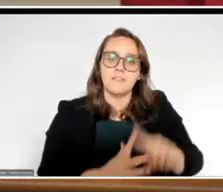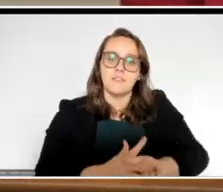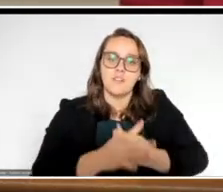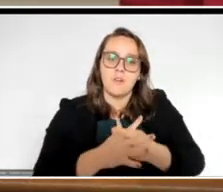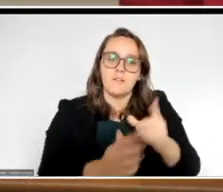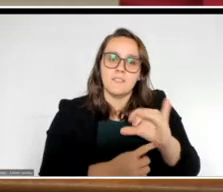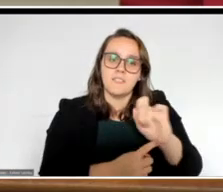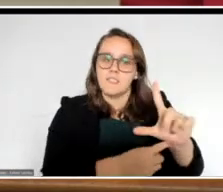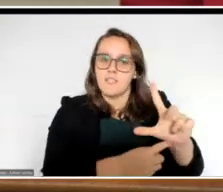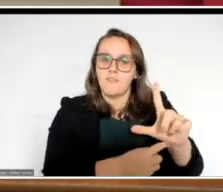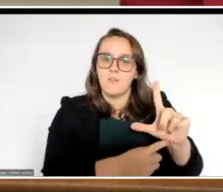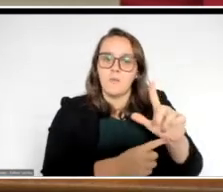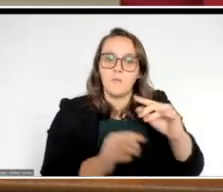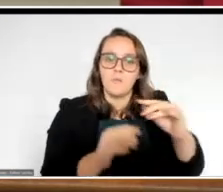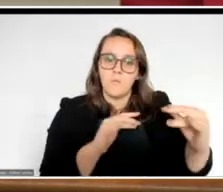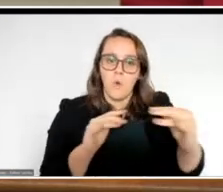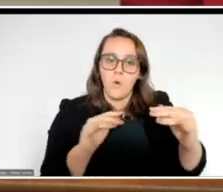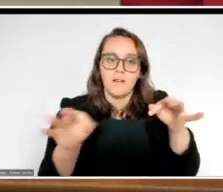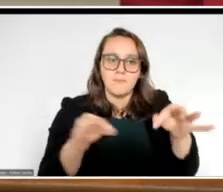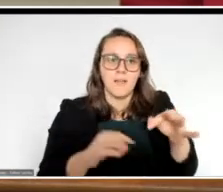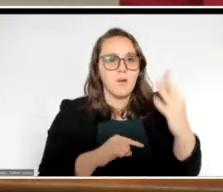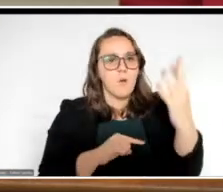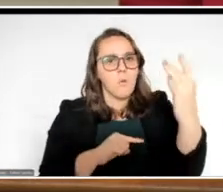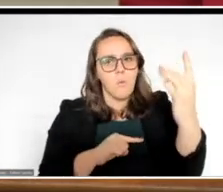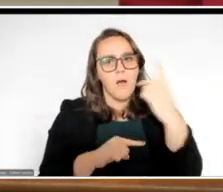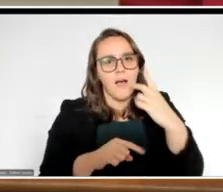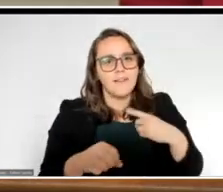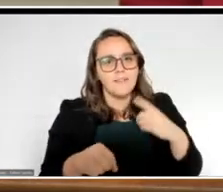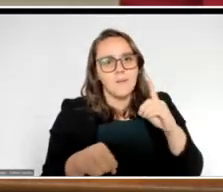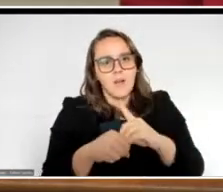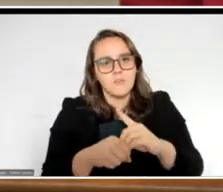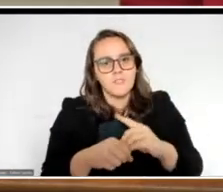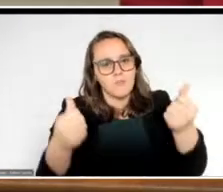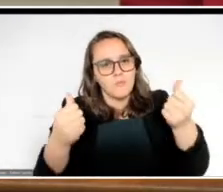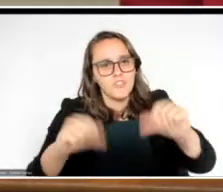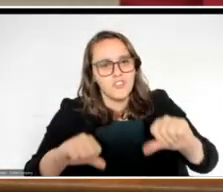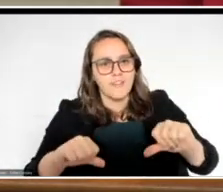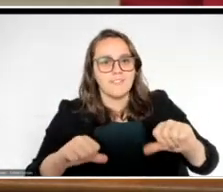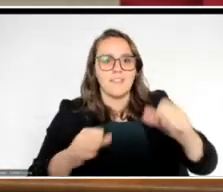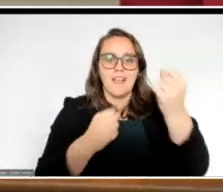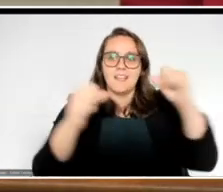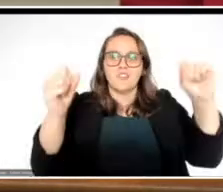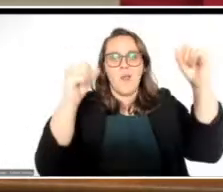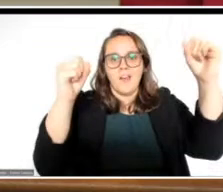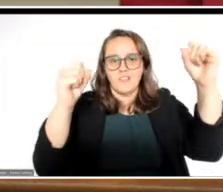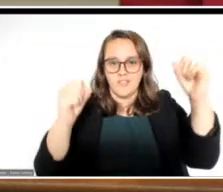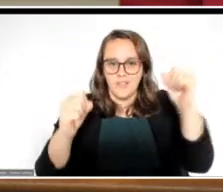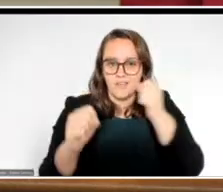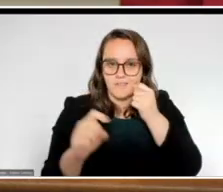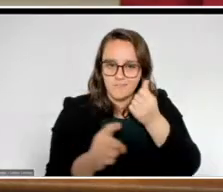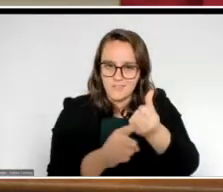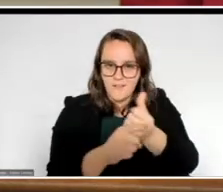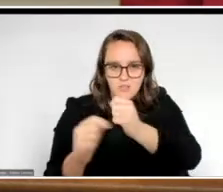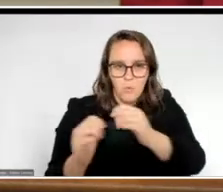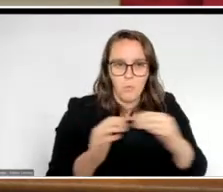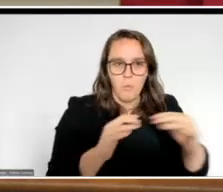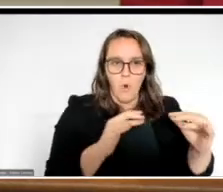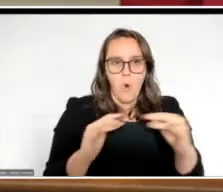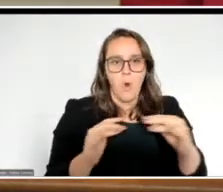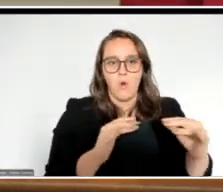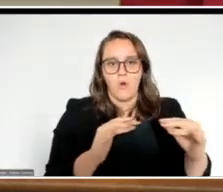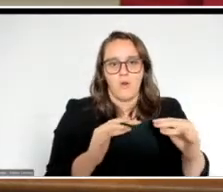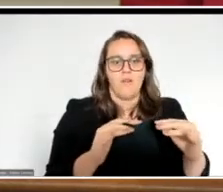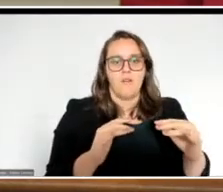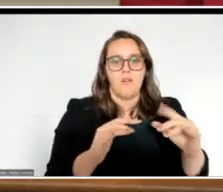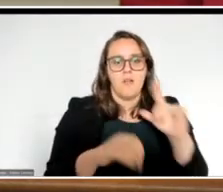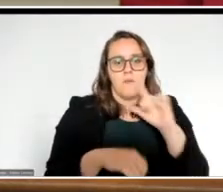why democracy rejects insurrection. Insurrection, he said, is a war upon the first principle of